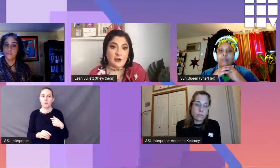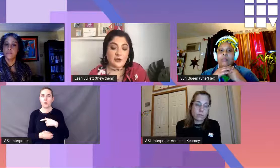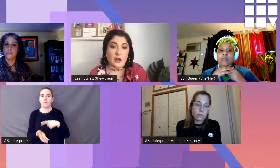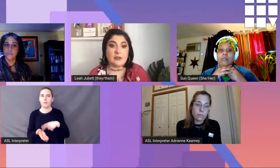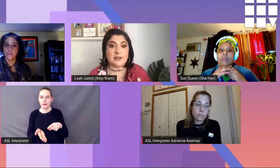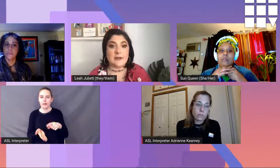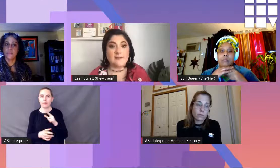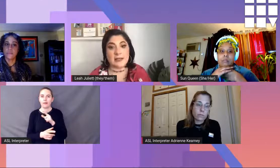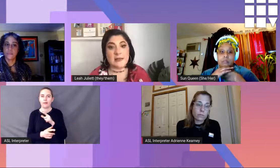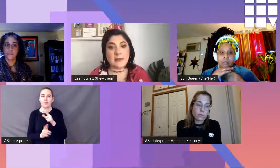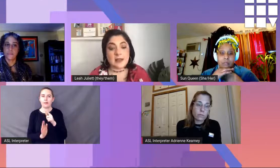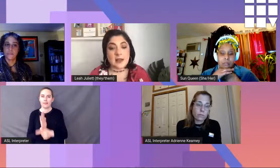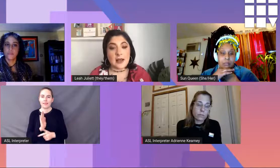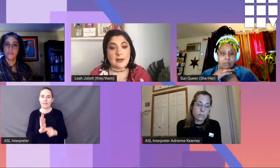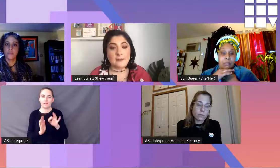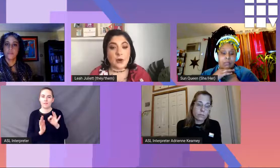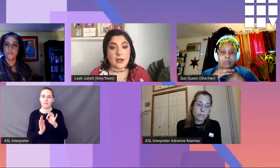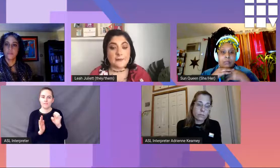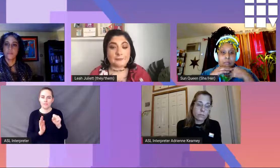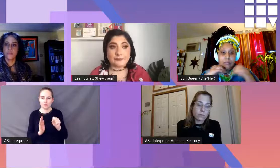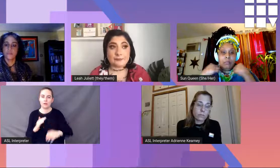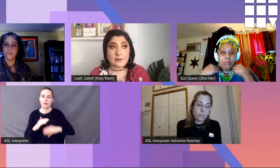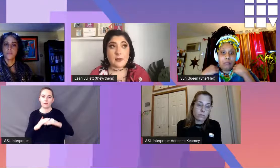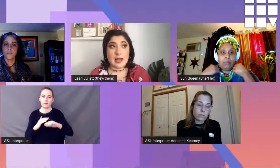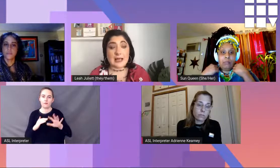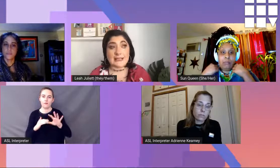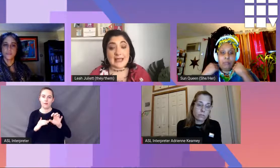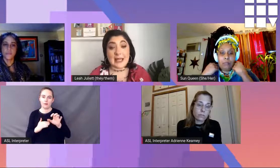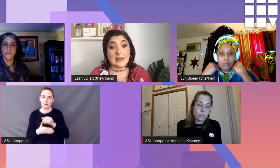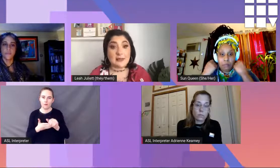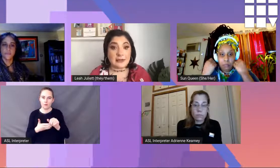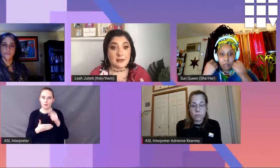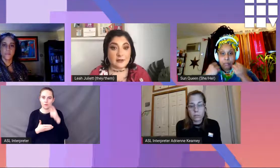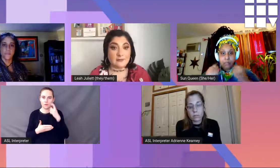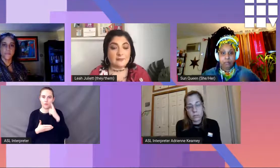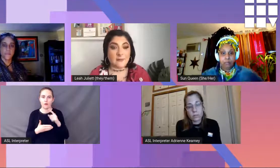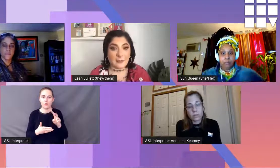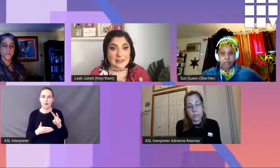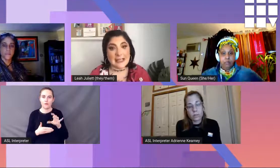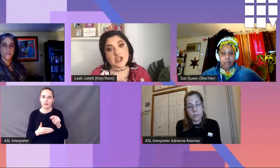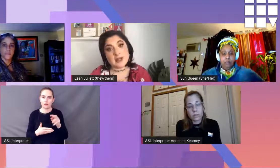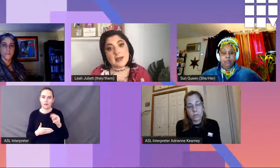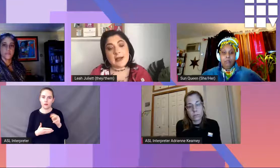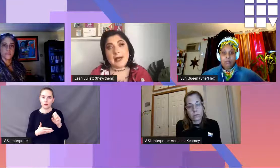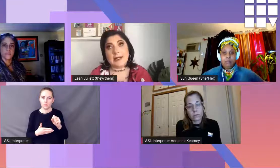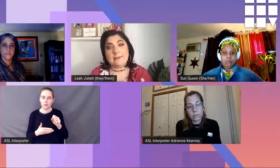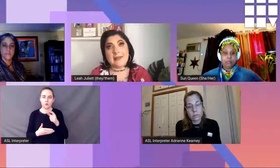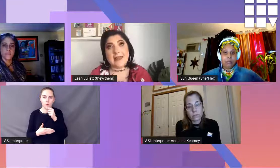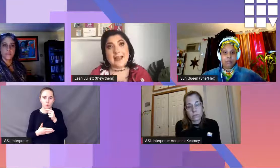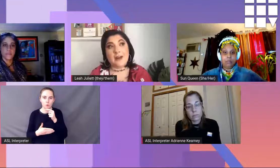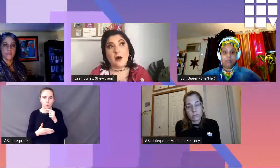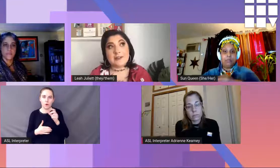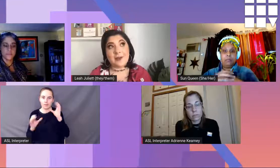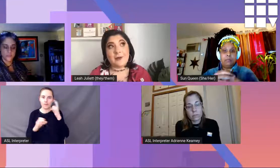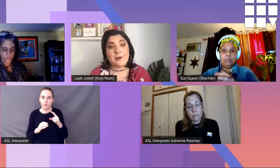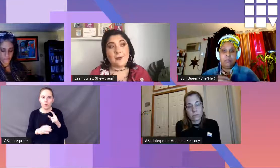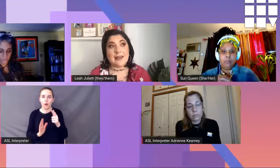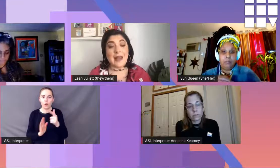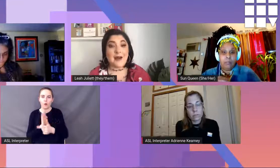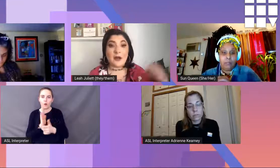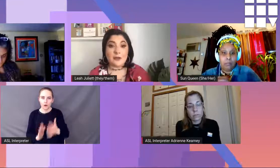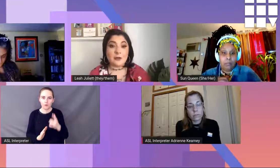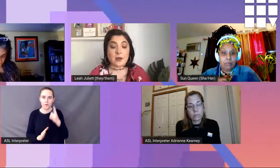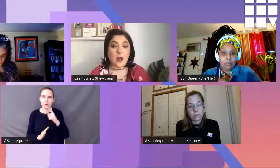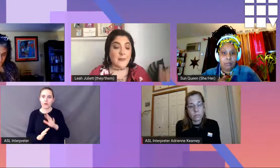to $500 of victims who are seeking legal representation. And then also